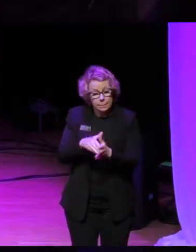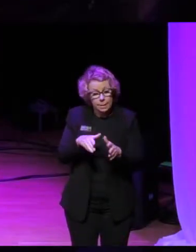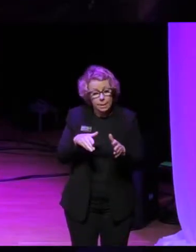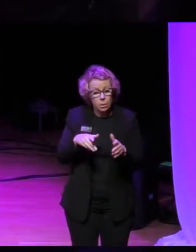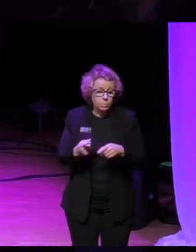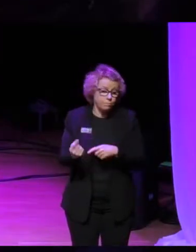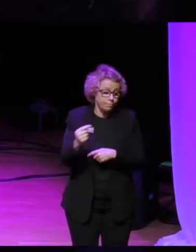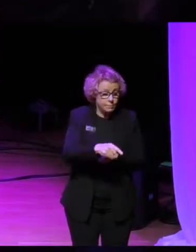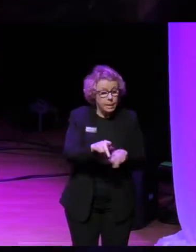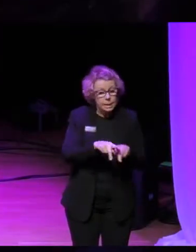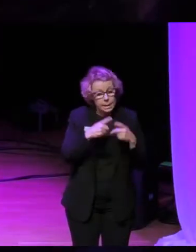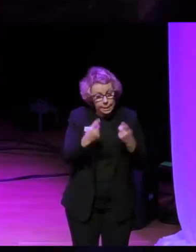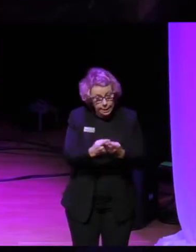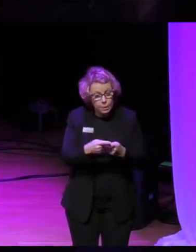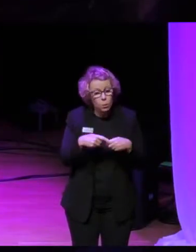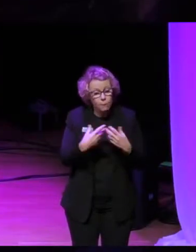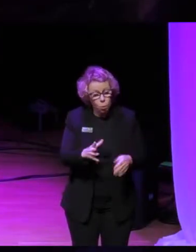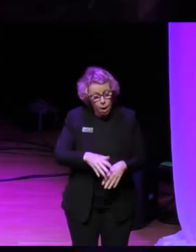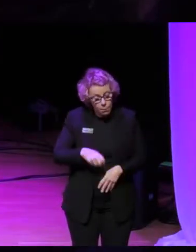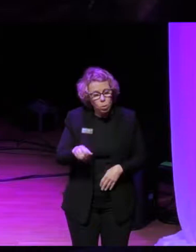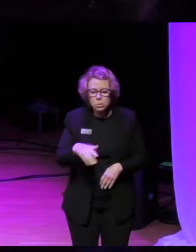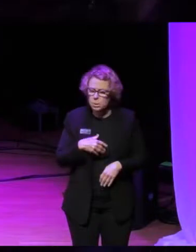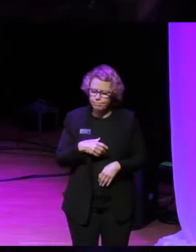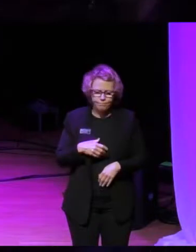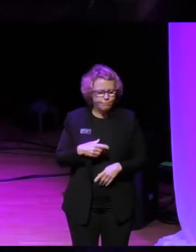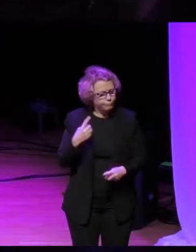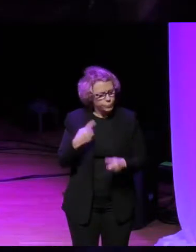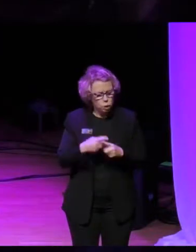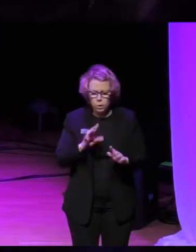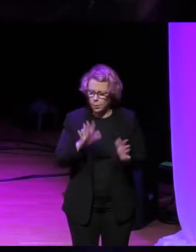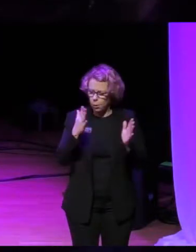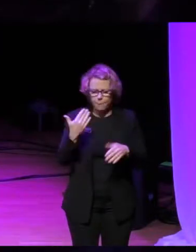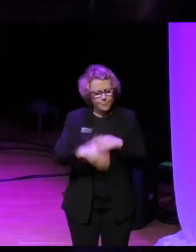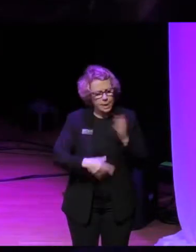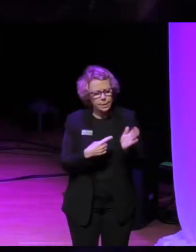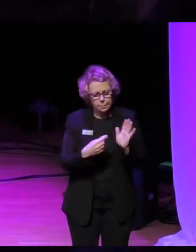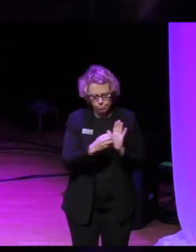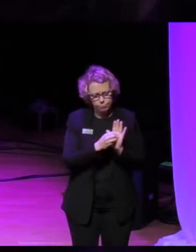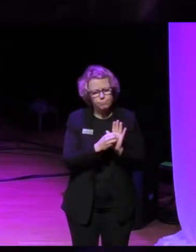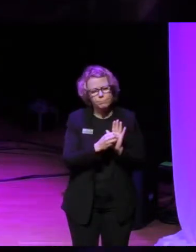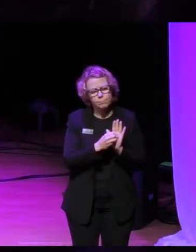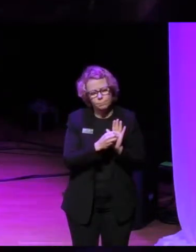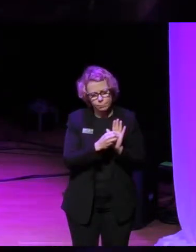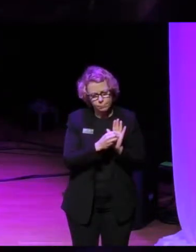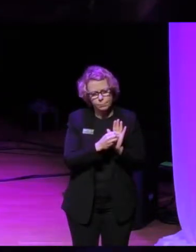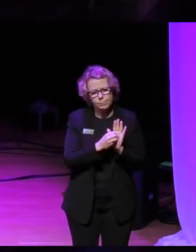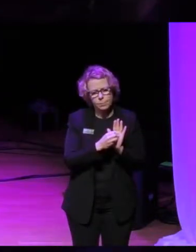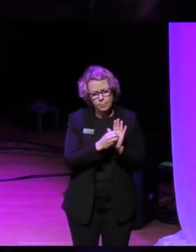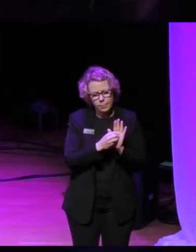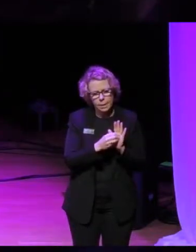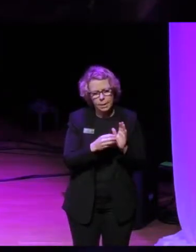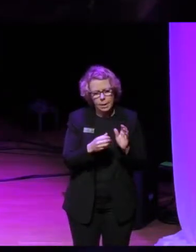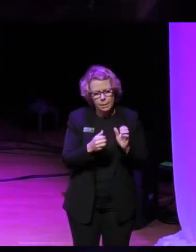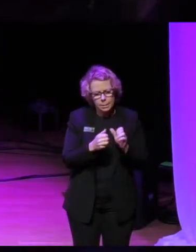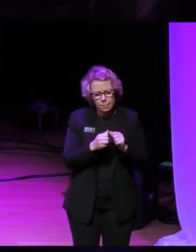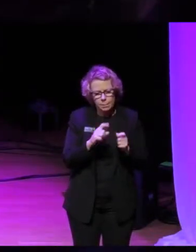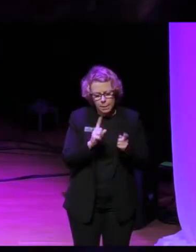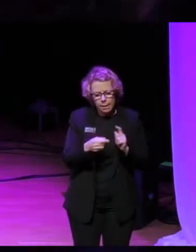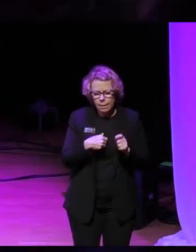abortion is clear. And so this was really an unprecedented attack. And the